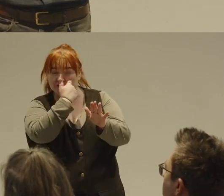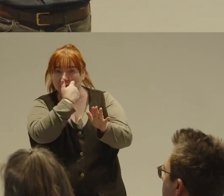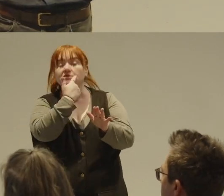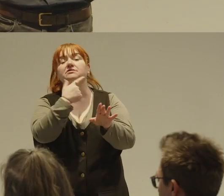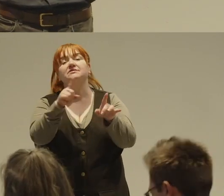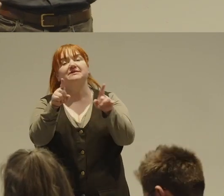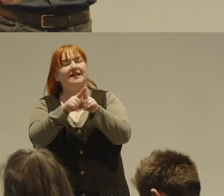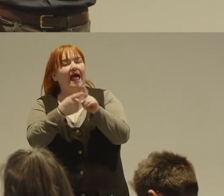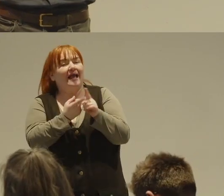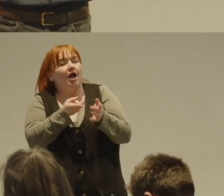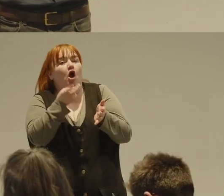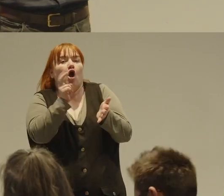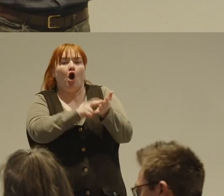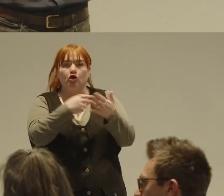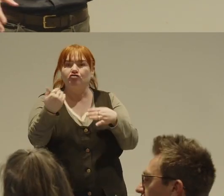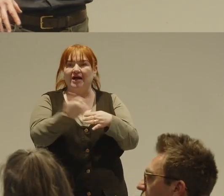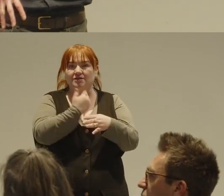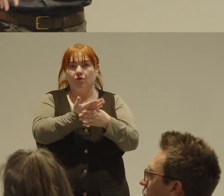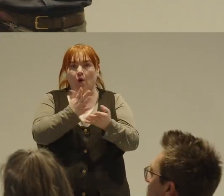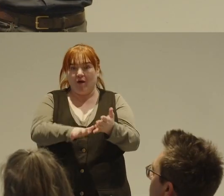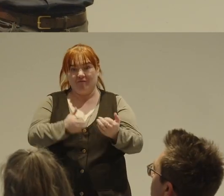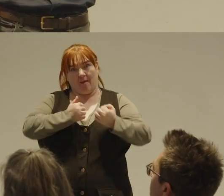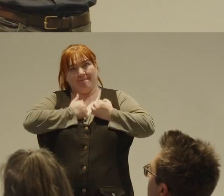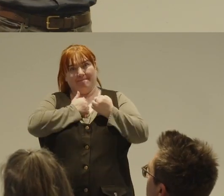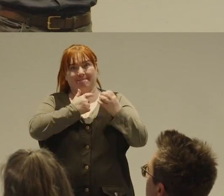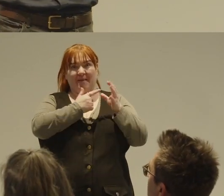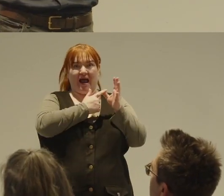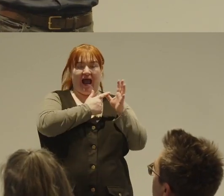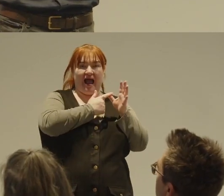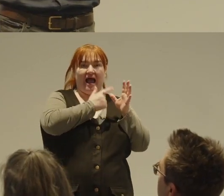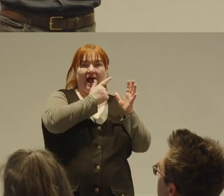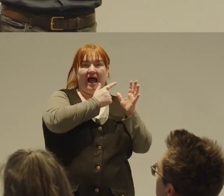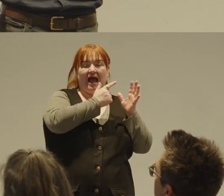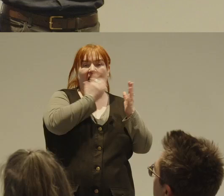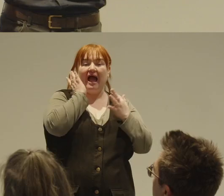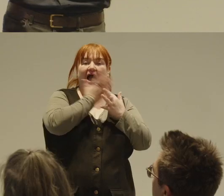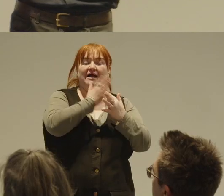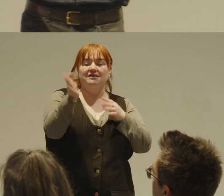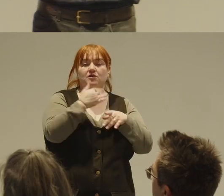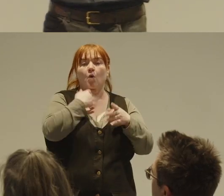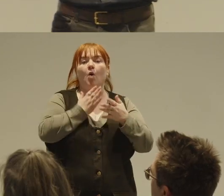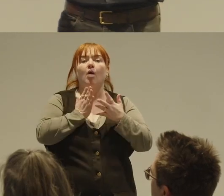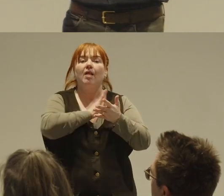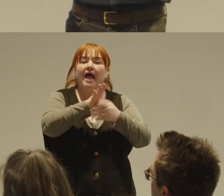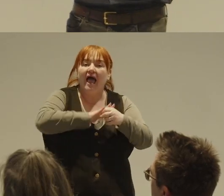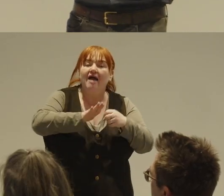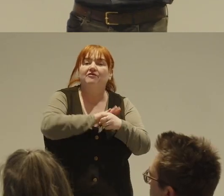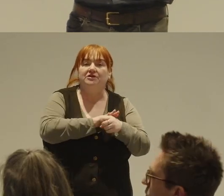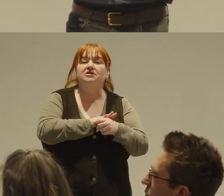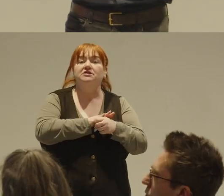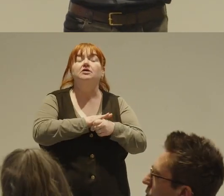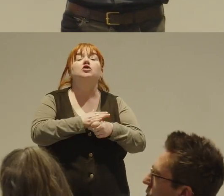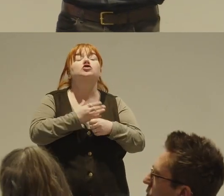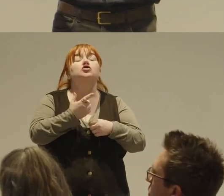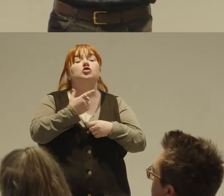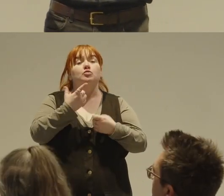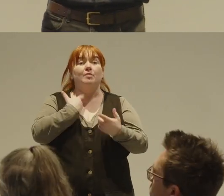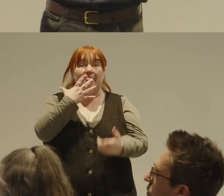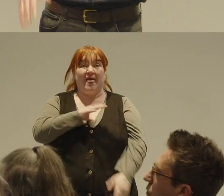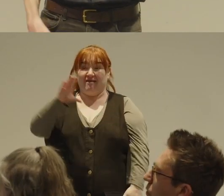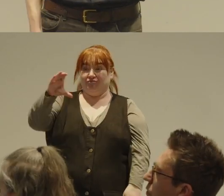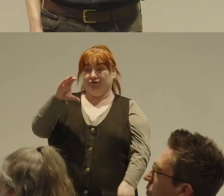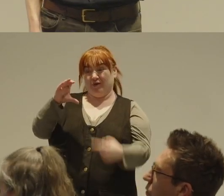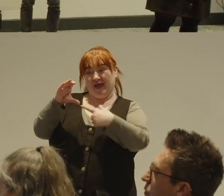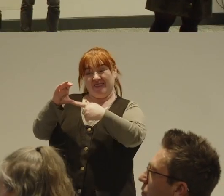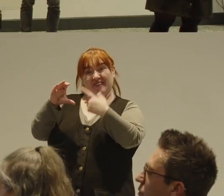work from accessible areas that this work is coming up, but it means they can dip into that for the jobs or for other auditions that they might have. Hope that answers your